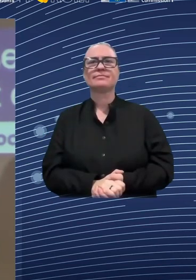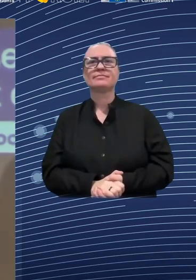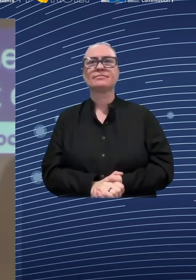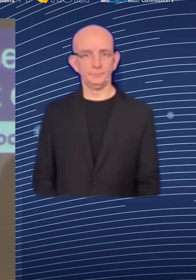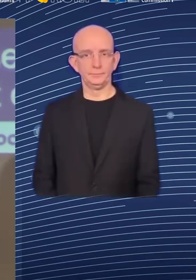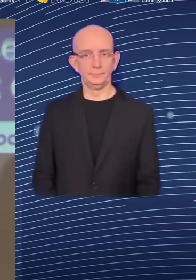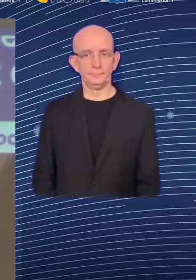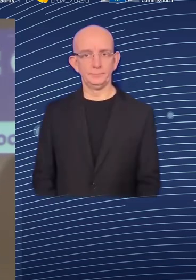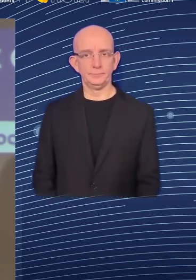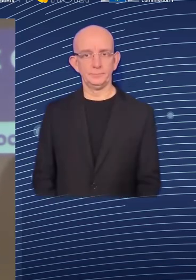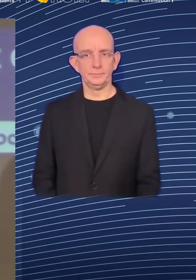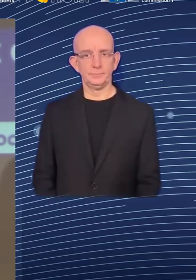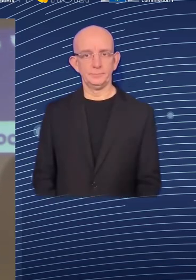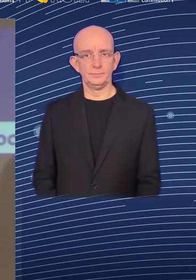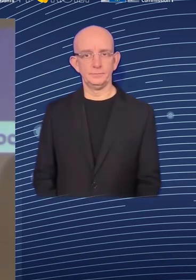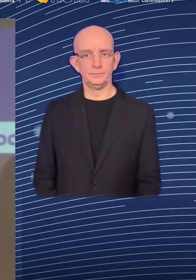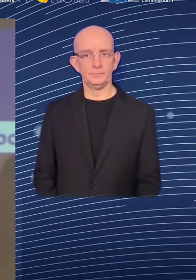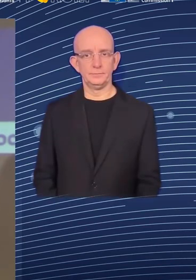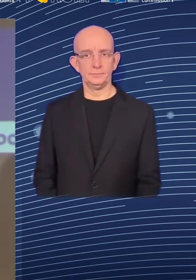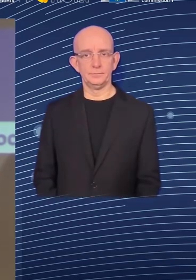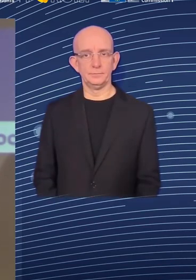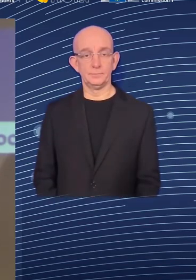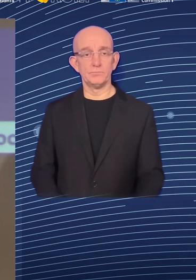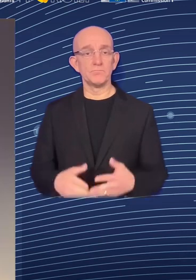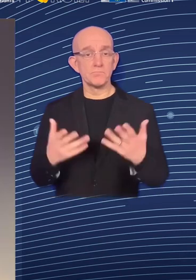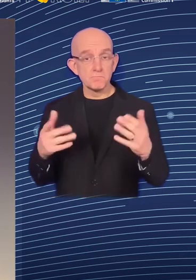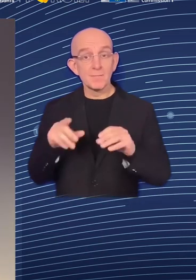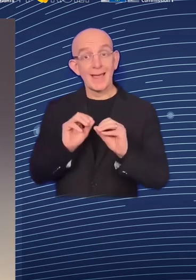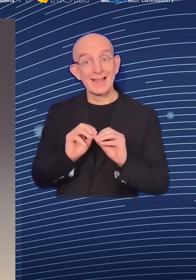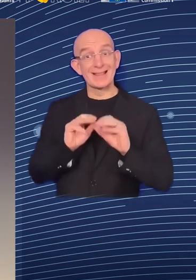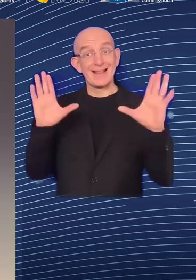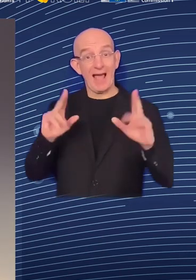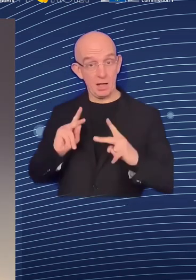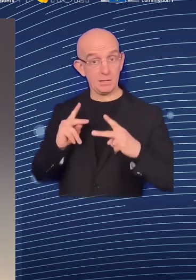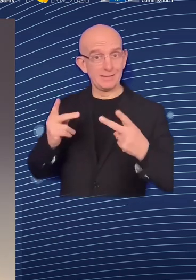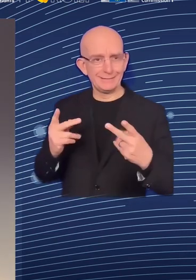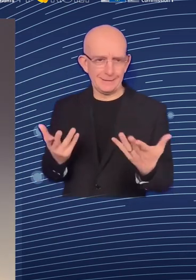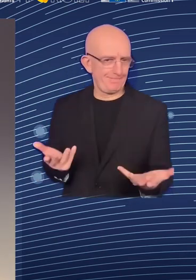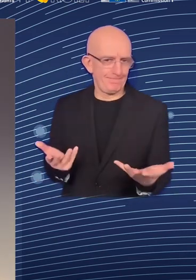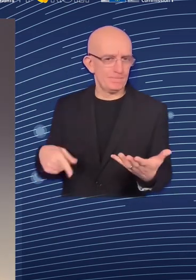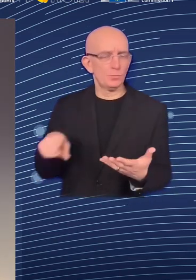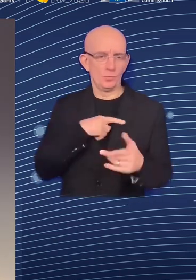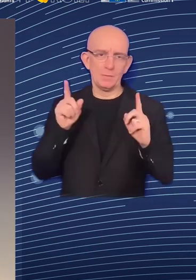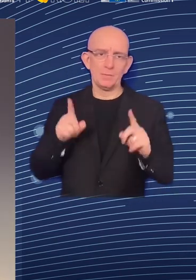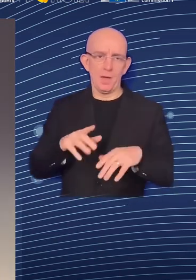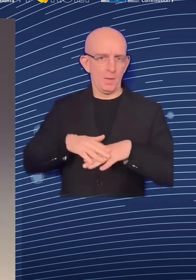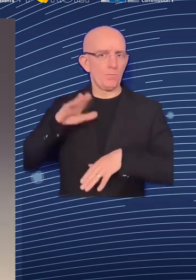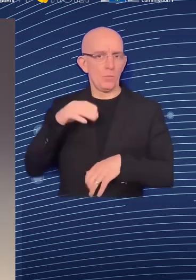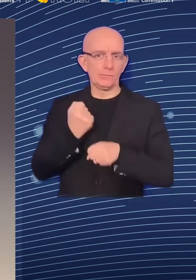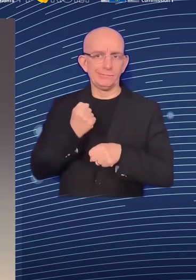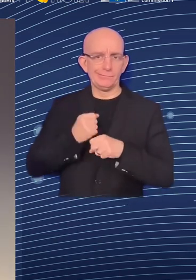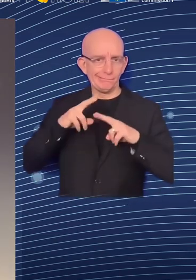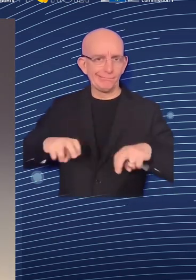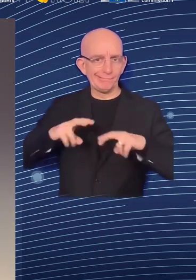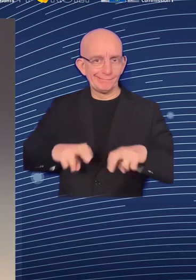next question from our audience, is how do the panelists ensure that people with disabilities are fully supported to obtain digital